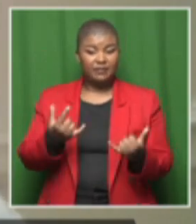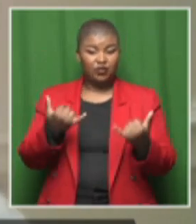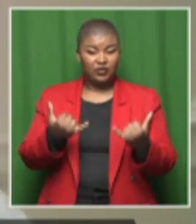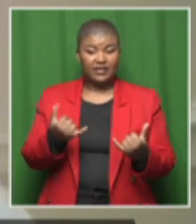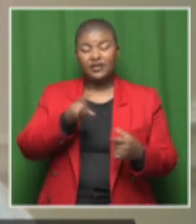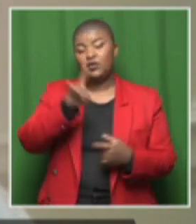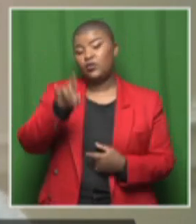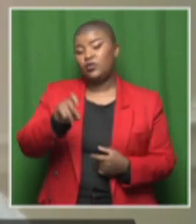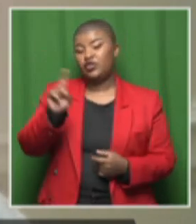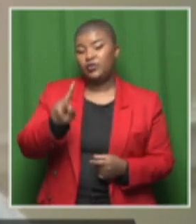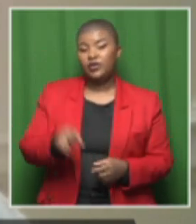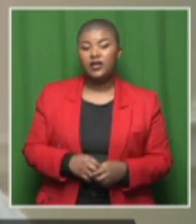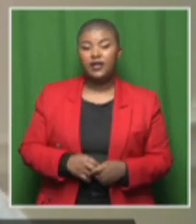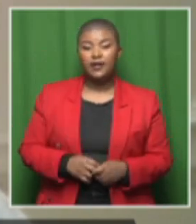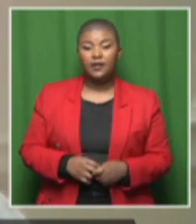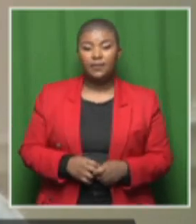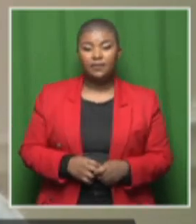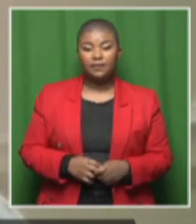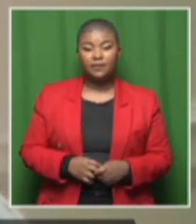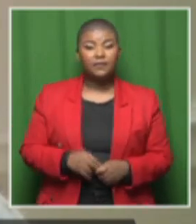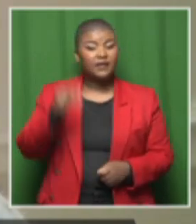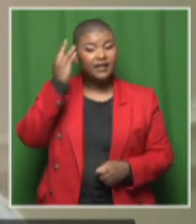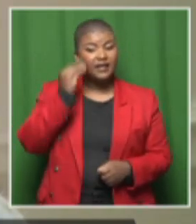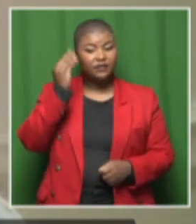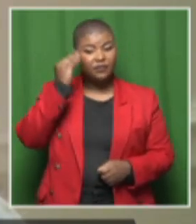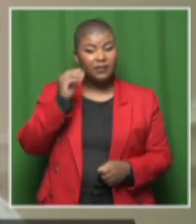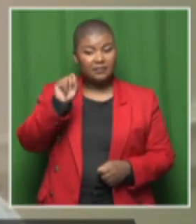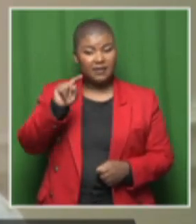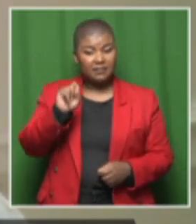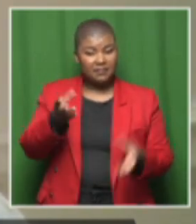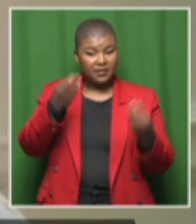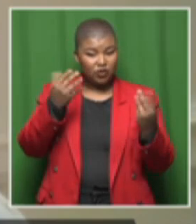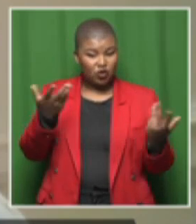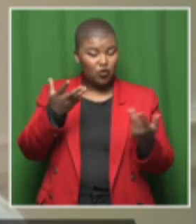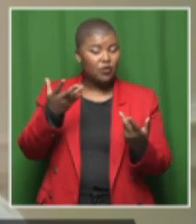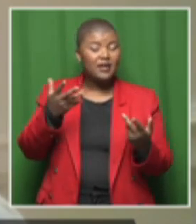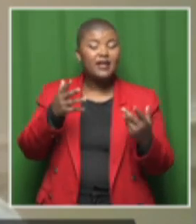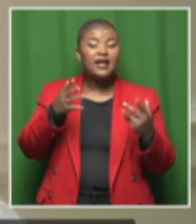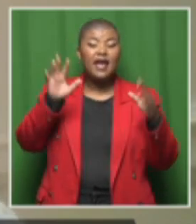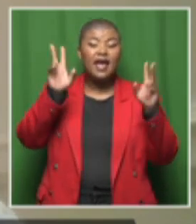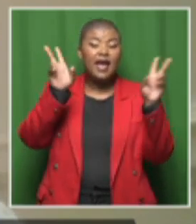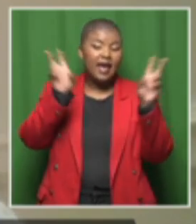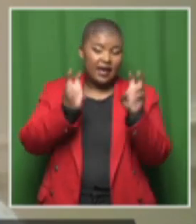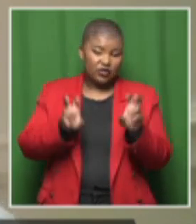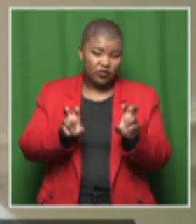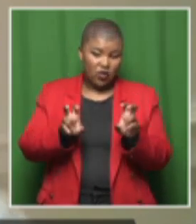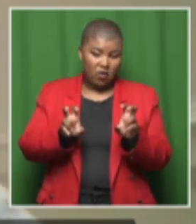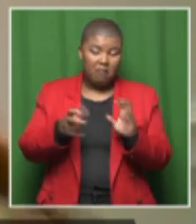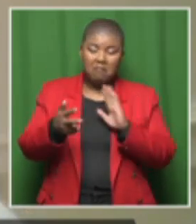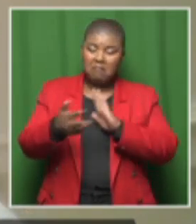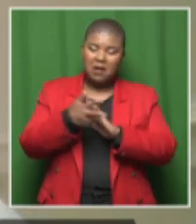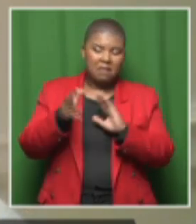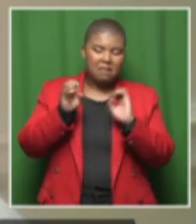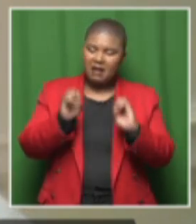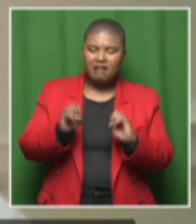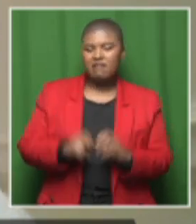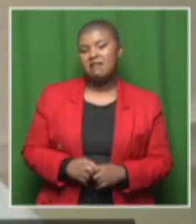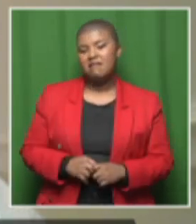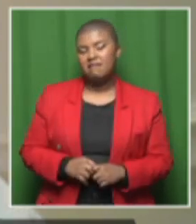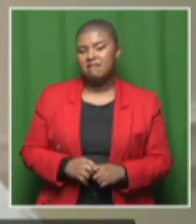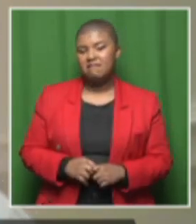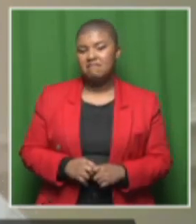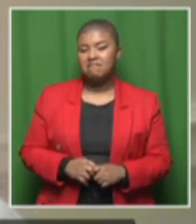that that information obtained from Eskom would be unauthorized in the context